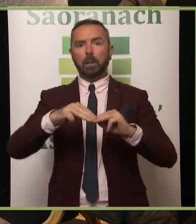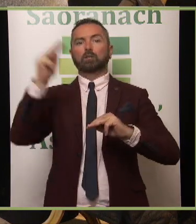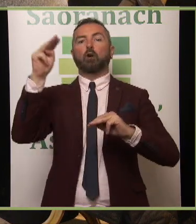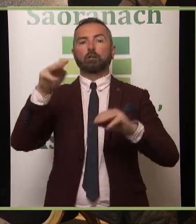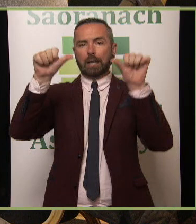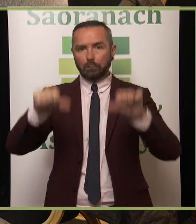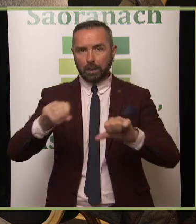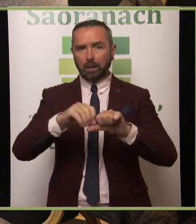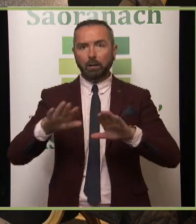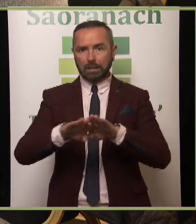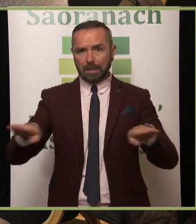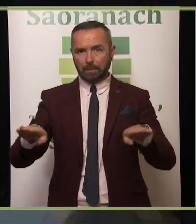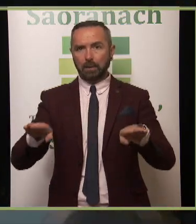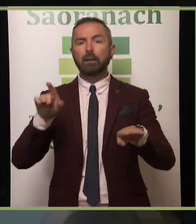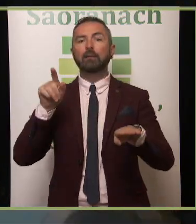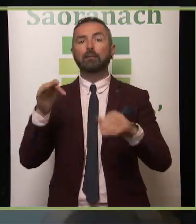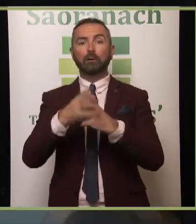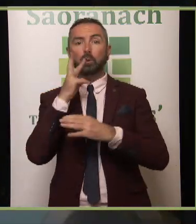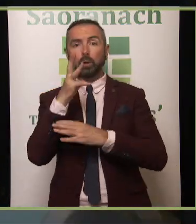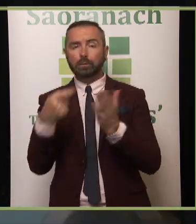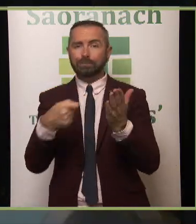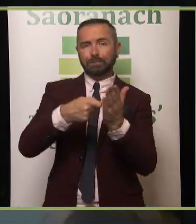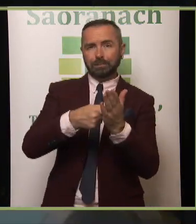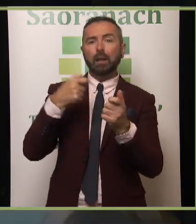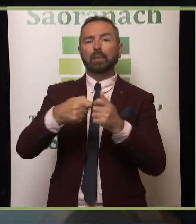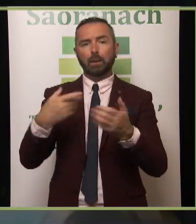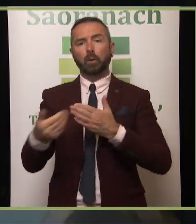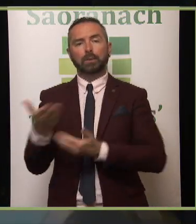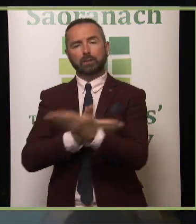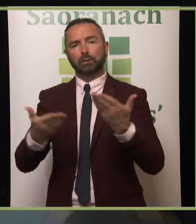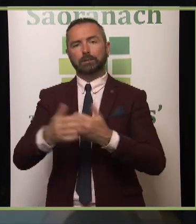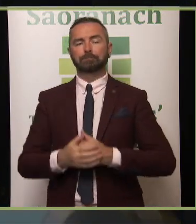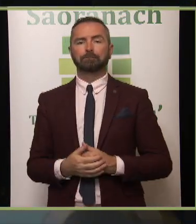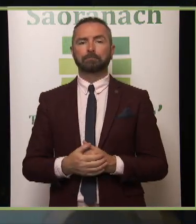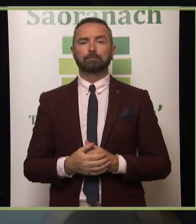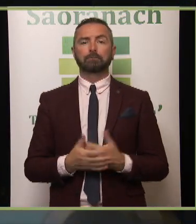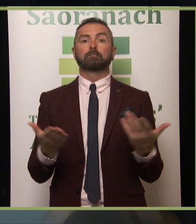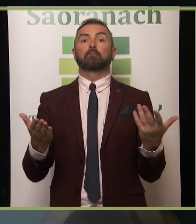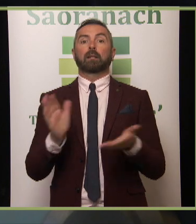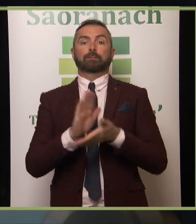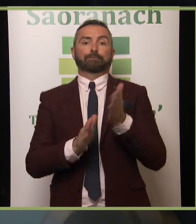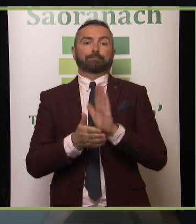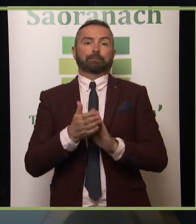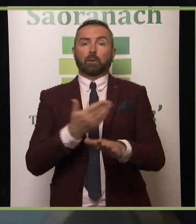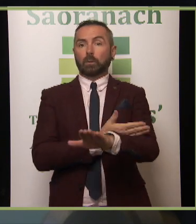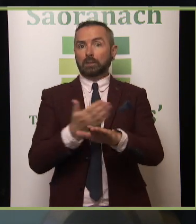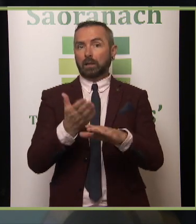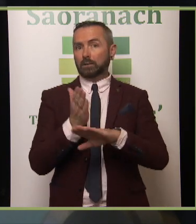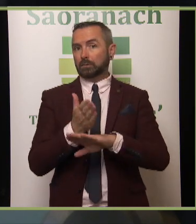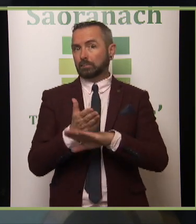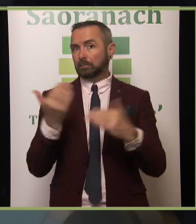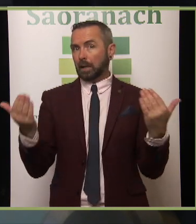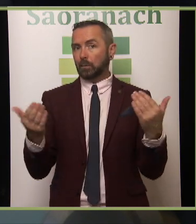wording, that's what we will discuss, okay? So with that, let's begin our work. You